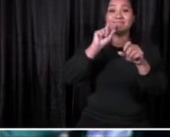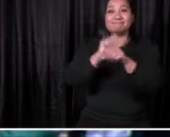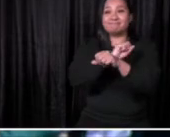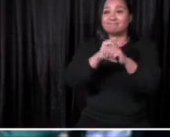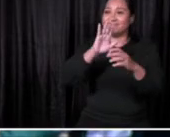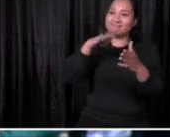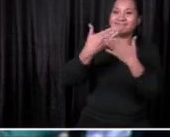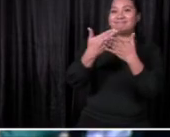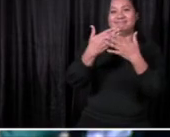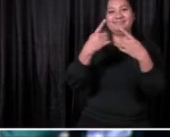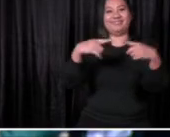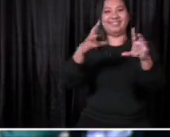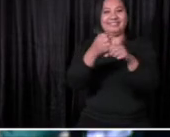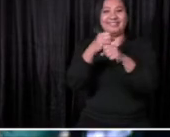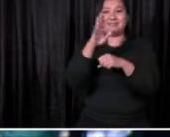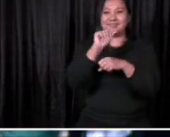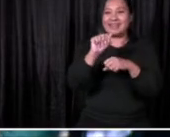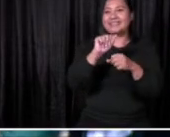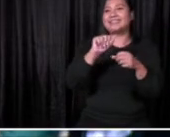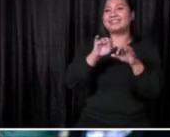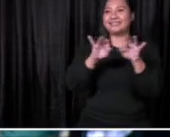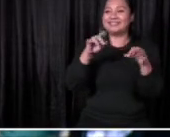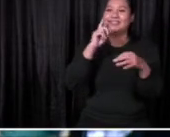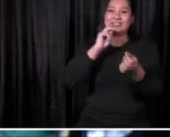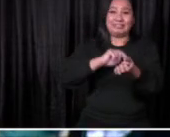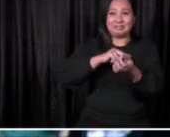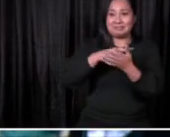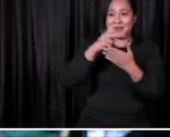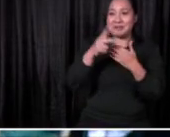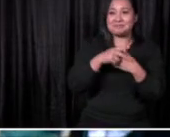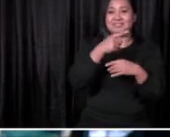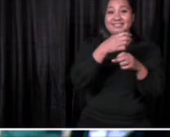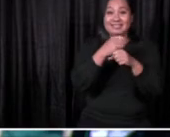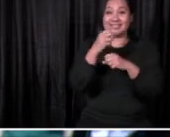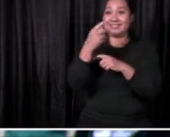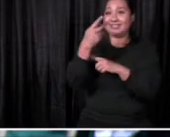has maintained a GPA above 3.9.